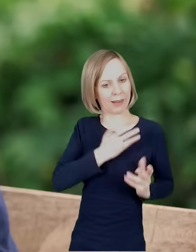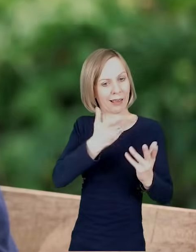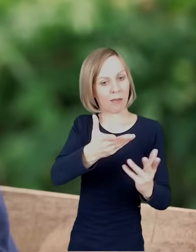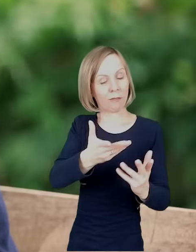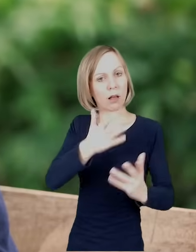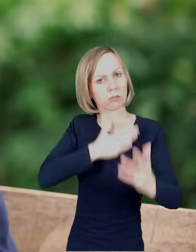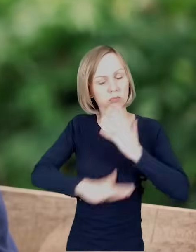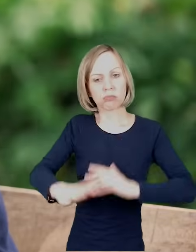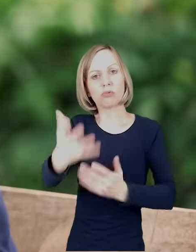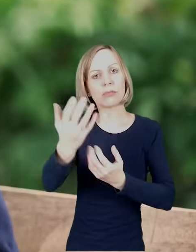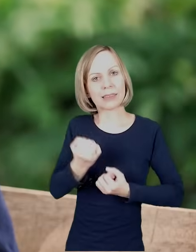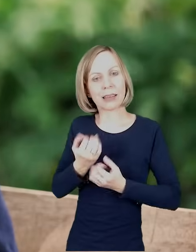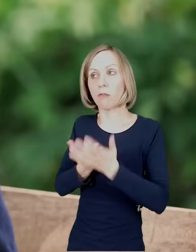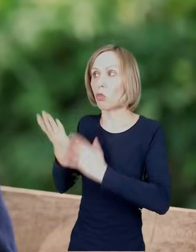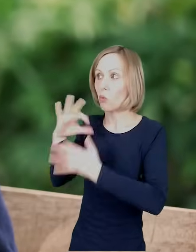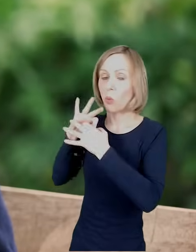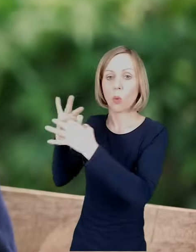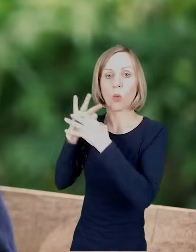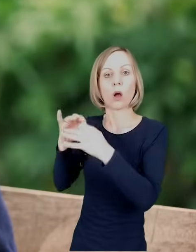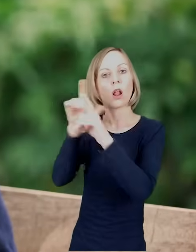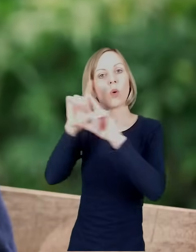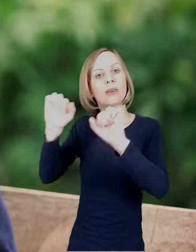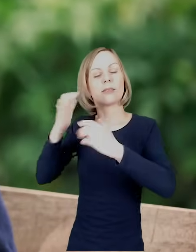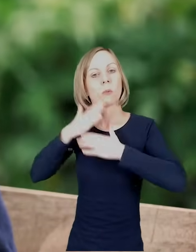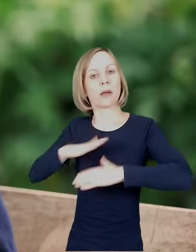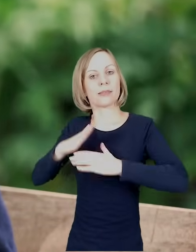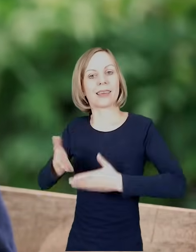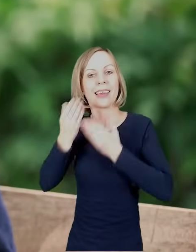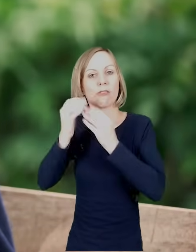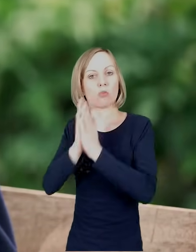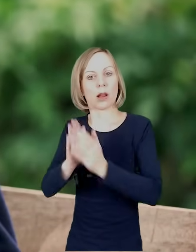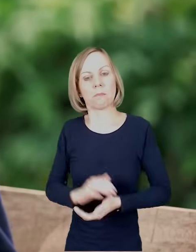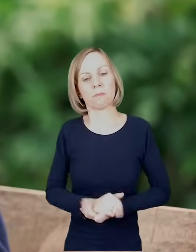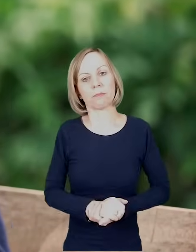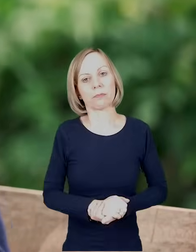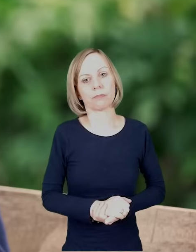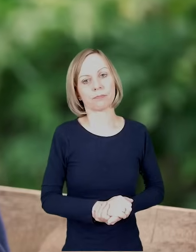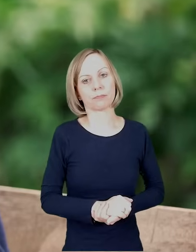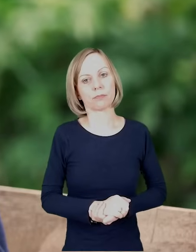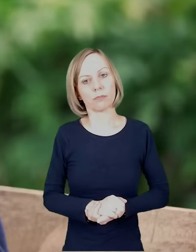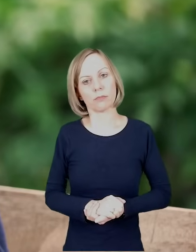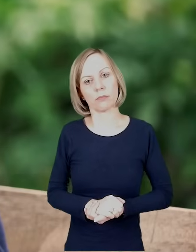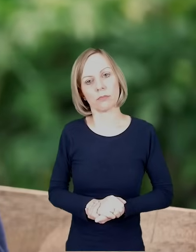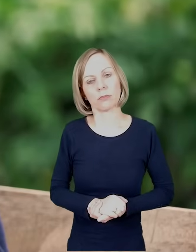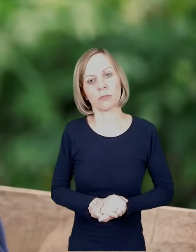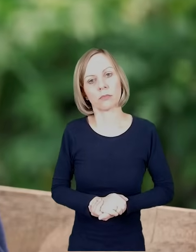humility to receive them in and through our relationship with you. Lord, in your mercy, hear our